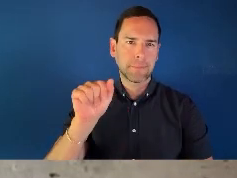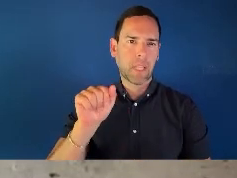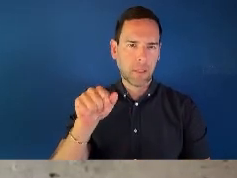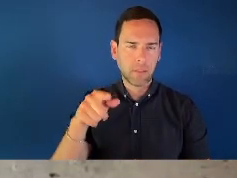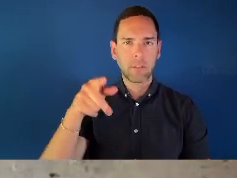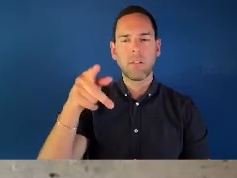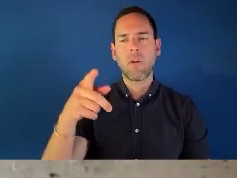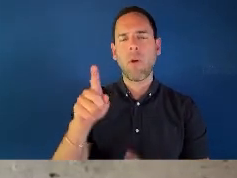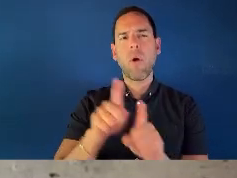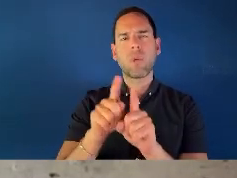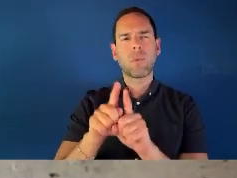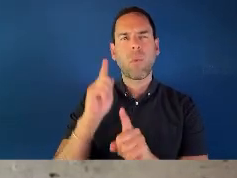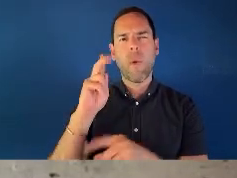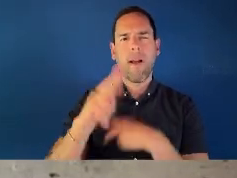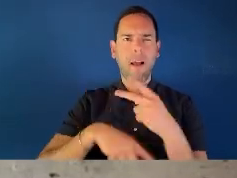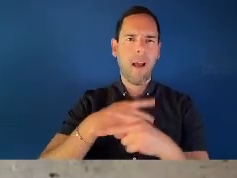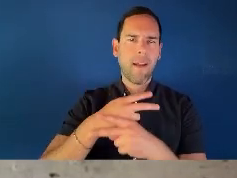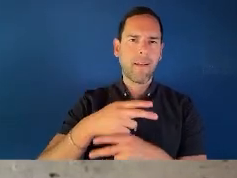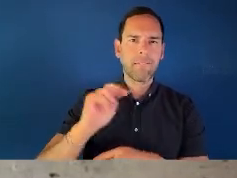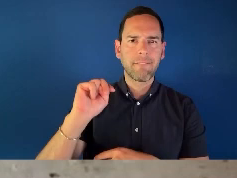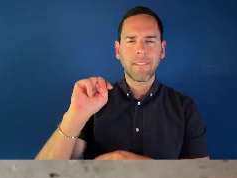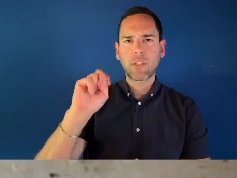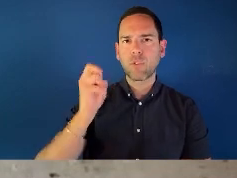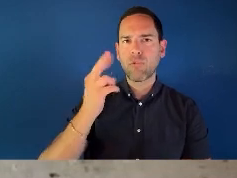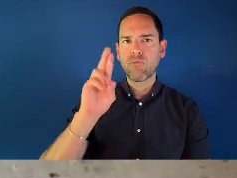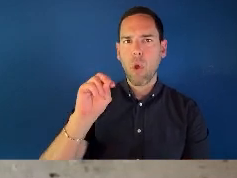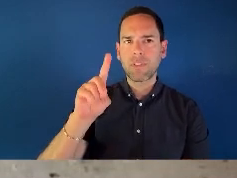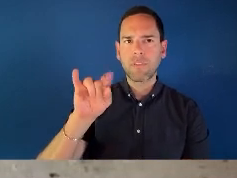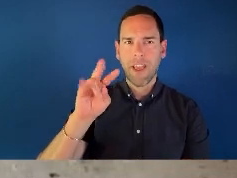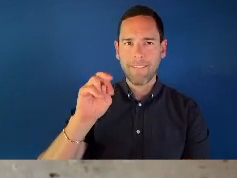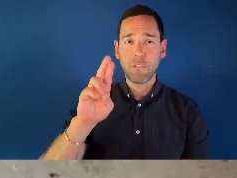umbrella is sensory sensitivities,